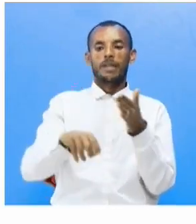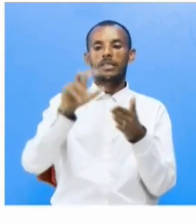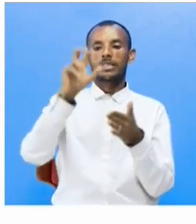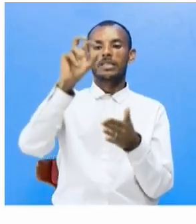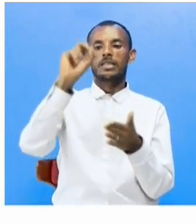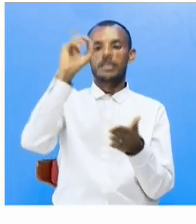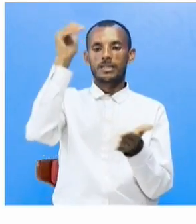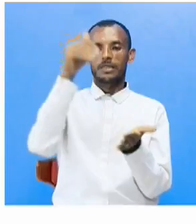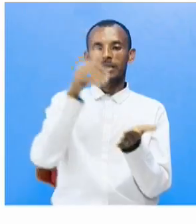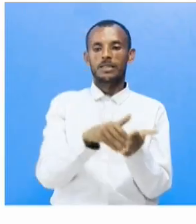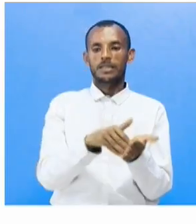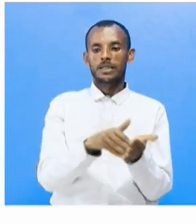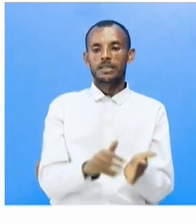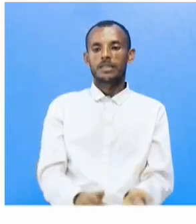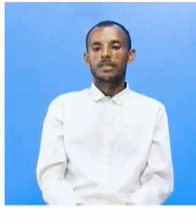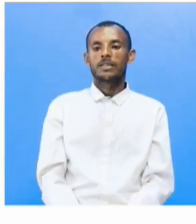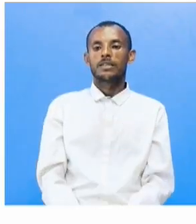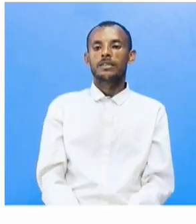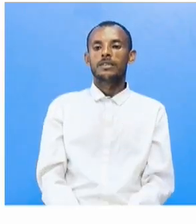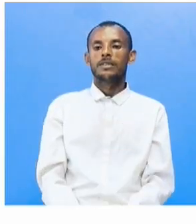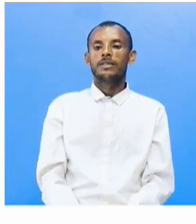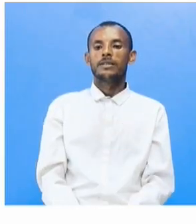how much? It is 30,000.